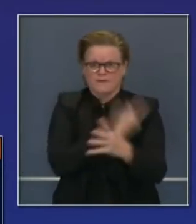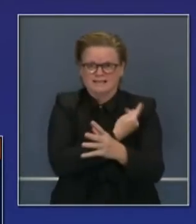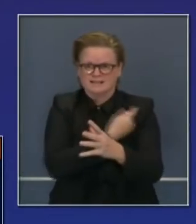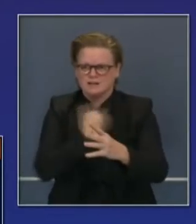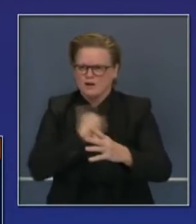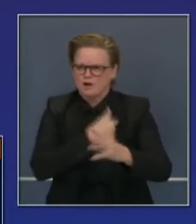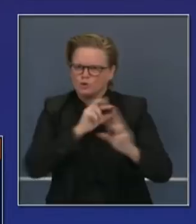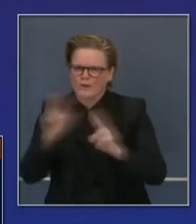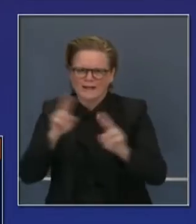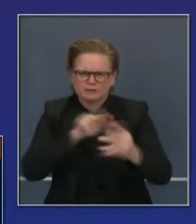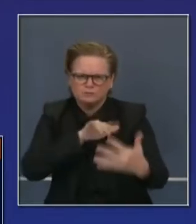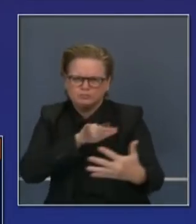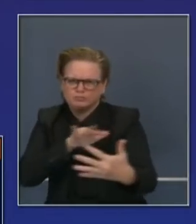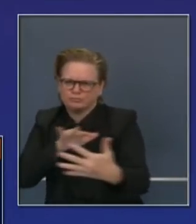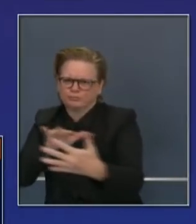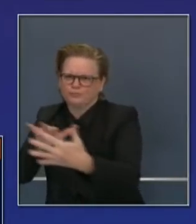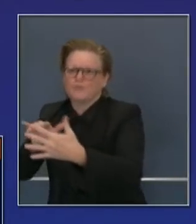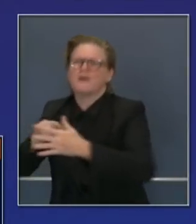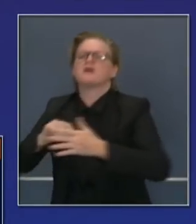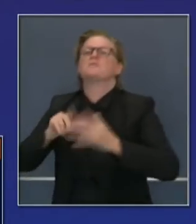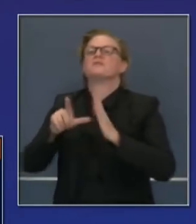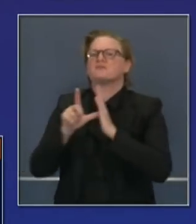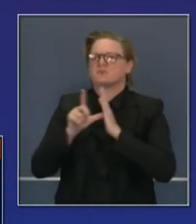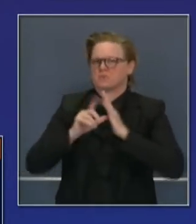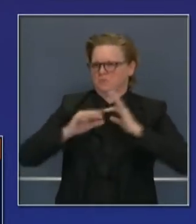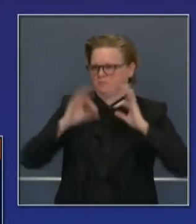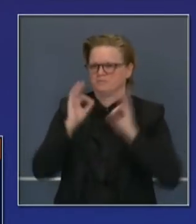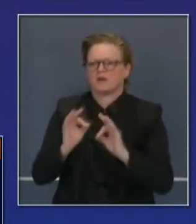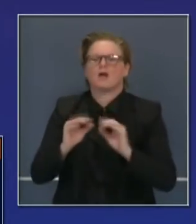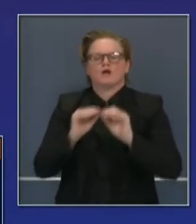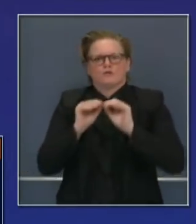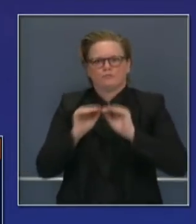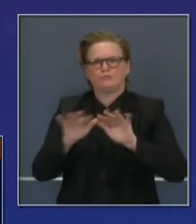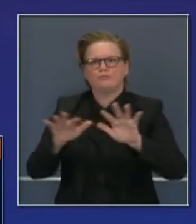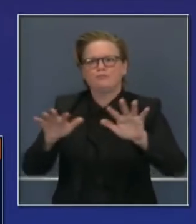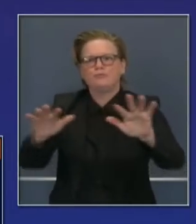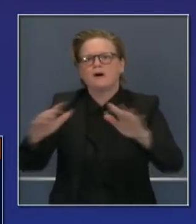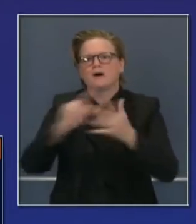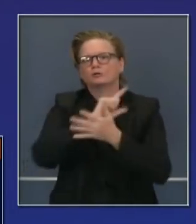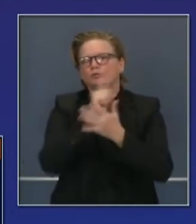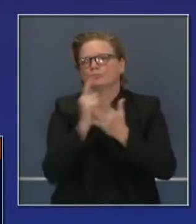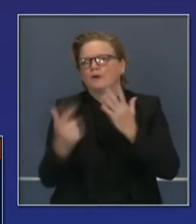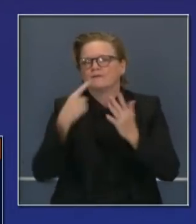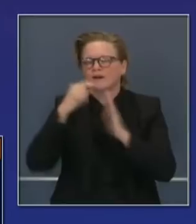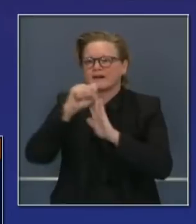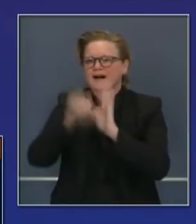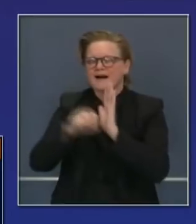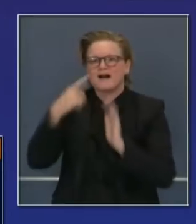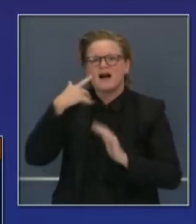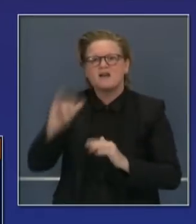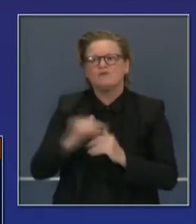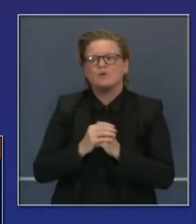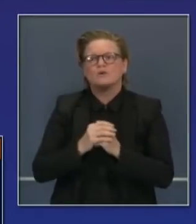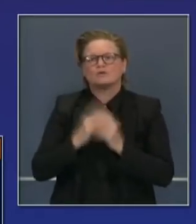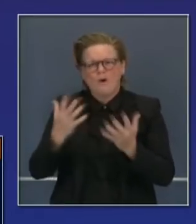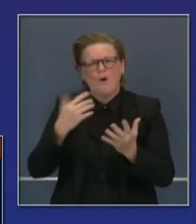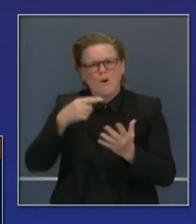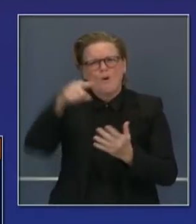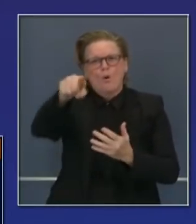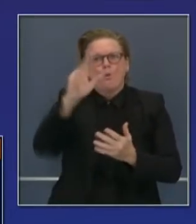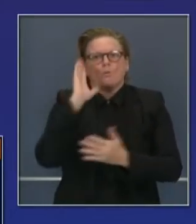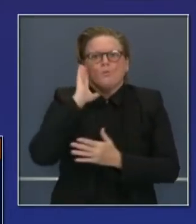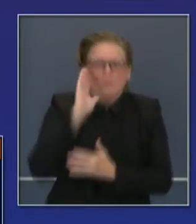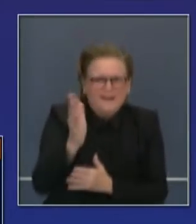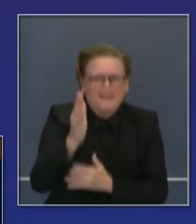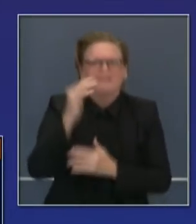are about to arrive here in the state of California in the next few weeks, and you'll be hearing good news on top of other good